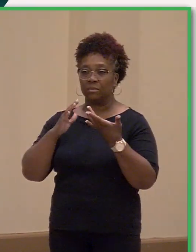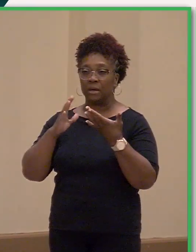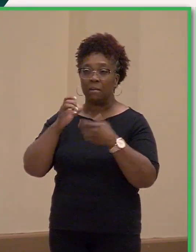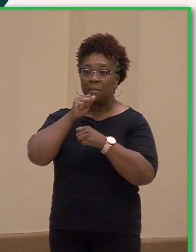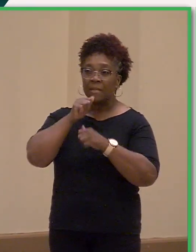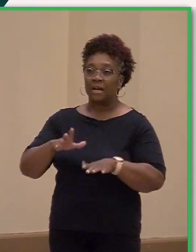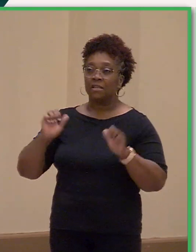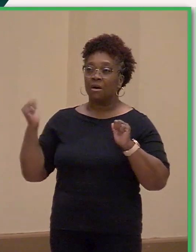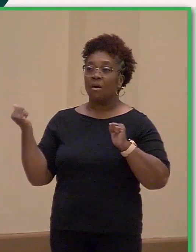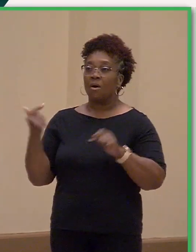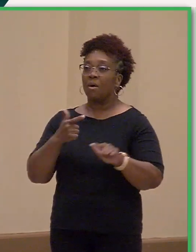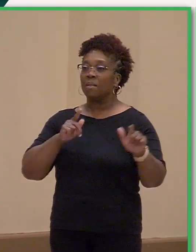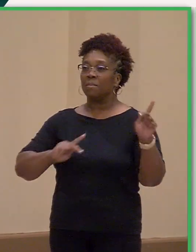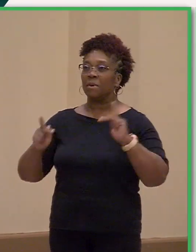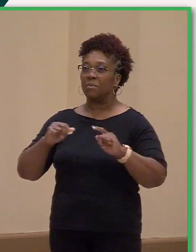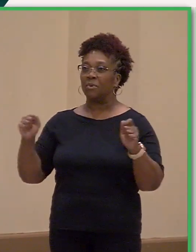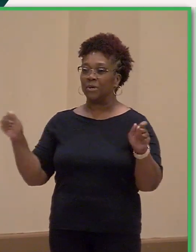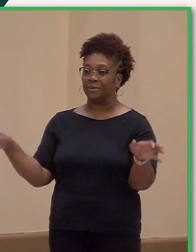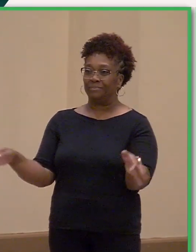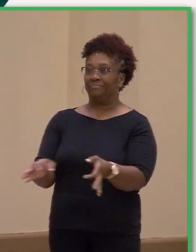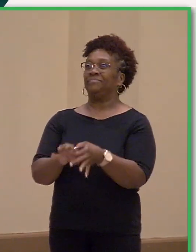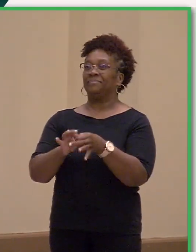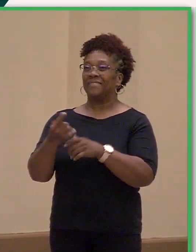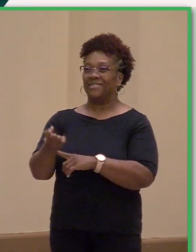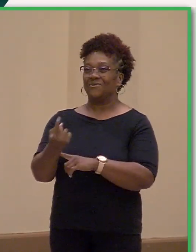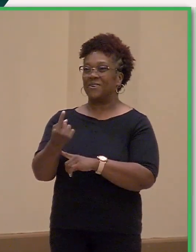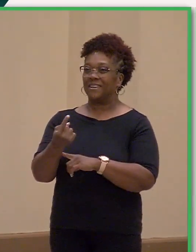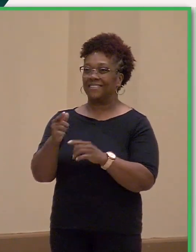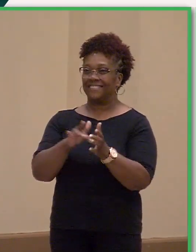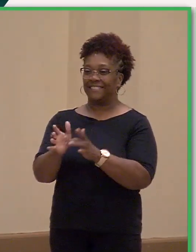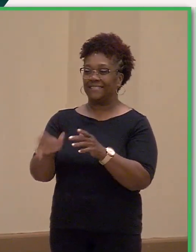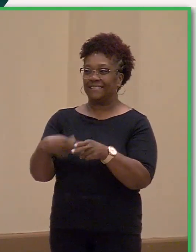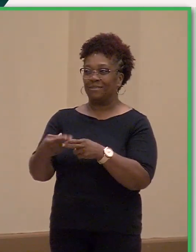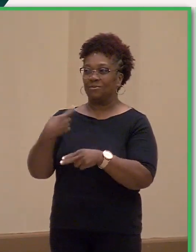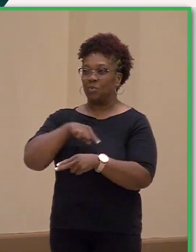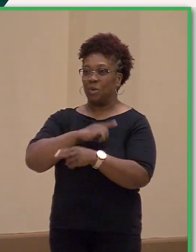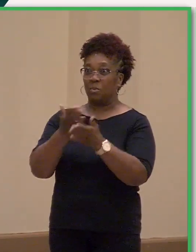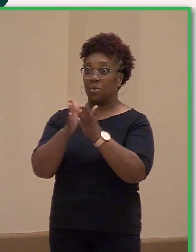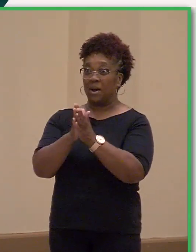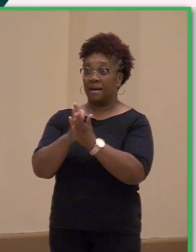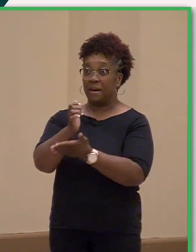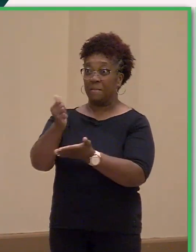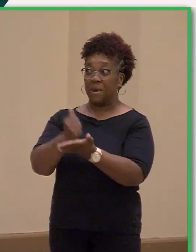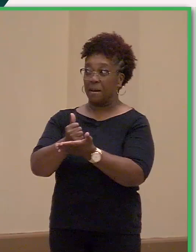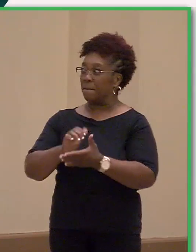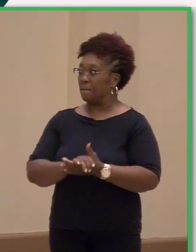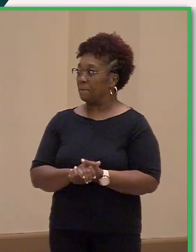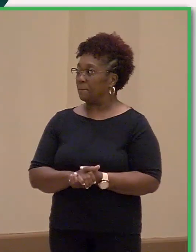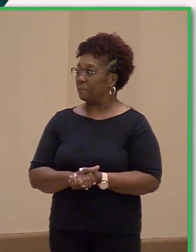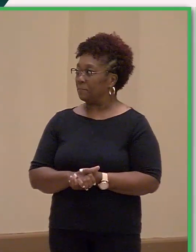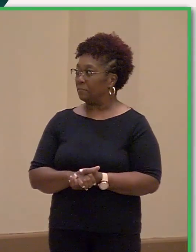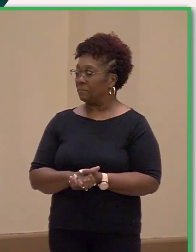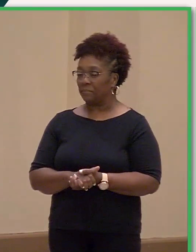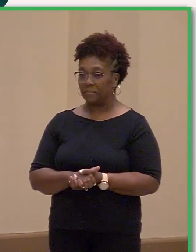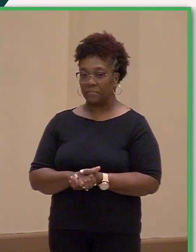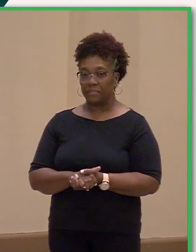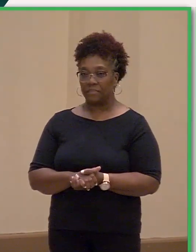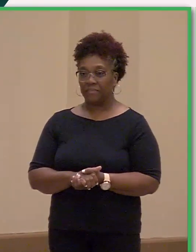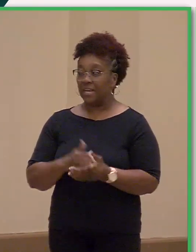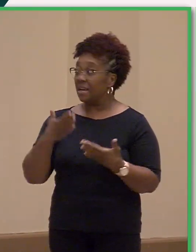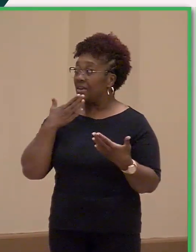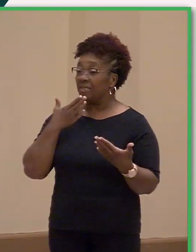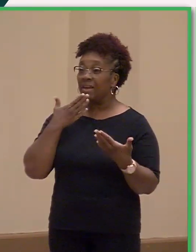will come together as one. In Jesus' name we pray. Amen. Amen. Amen. Thank you